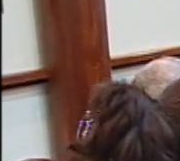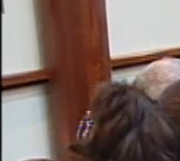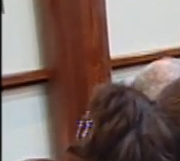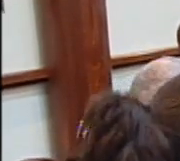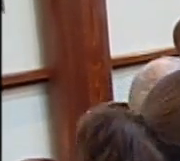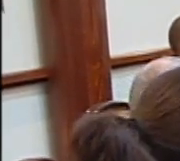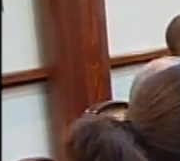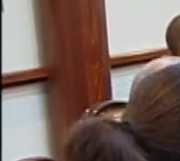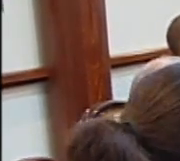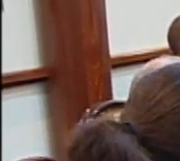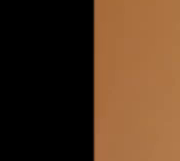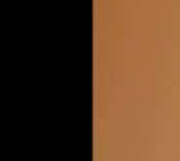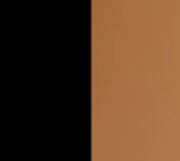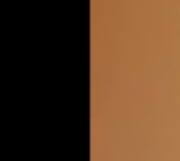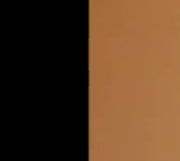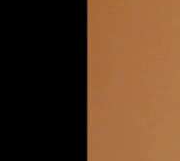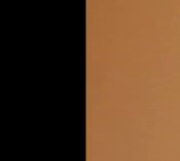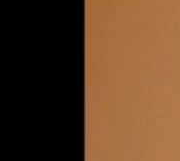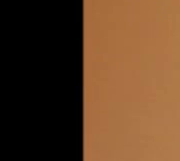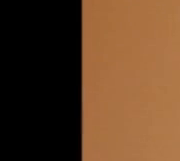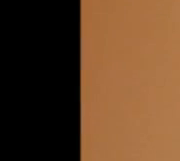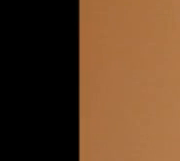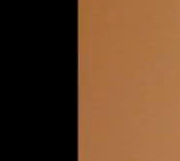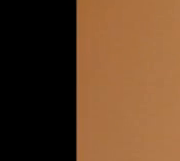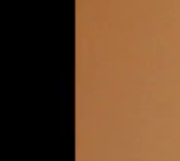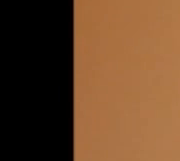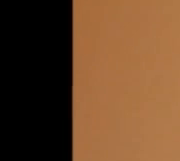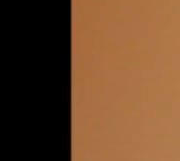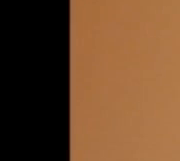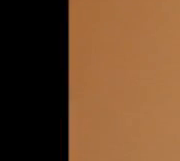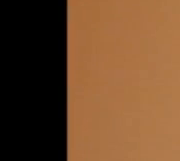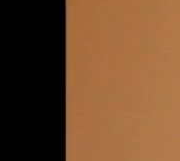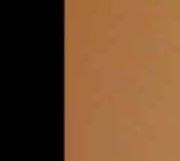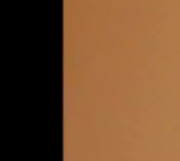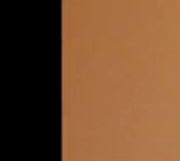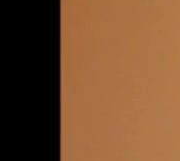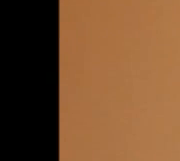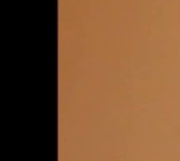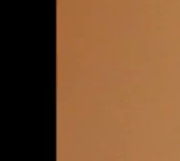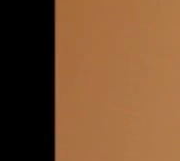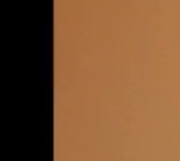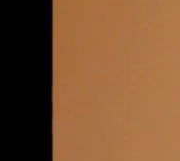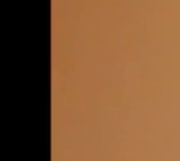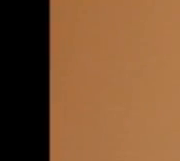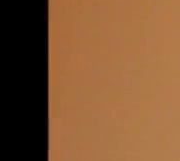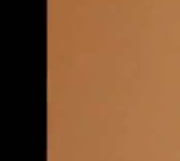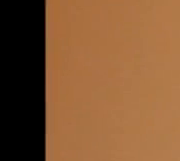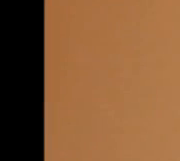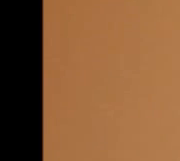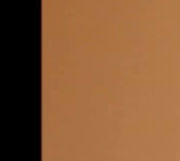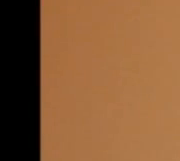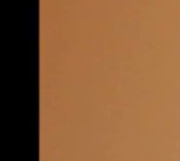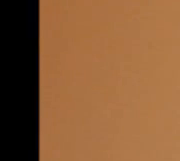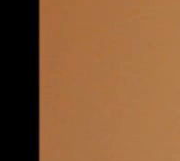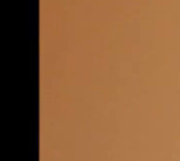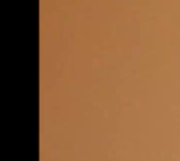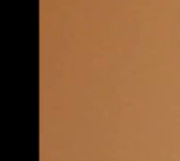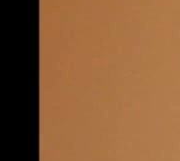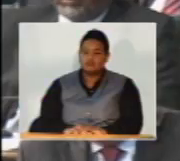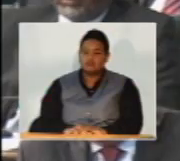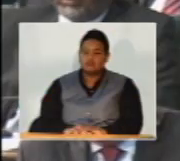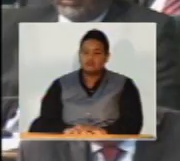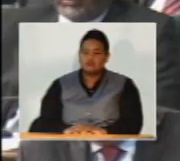oversee its full implementation. Dr. Vincent Lawrence is to head the six-member team, which will include two persons nominated by the private